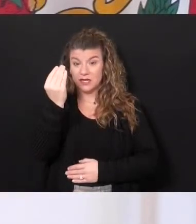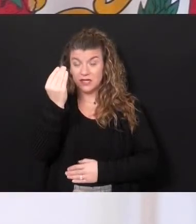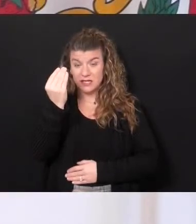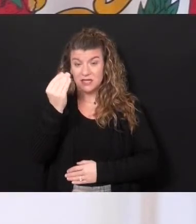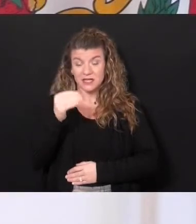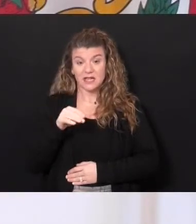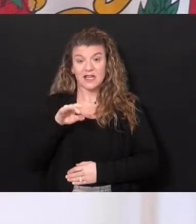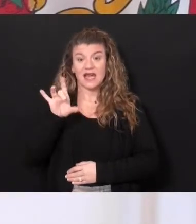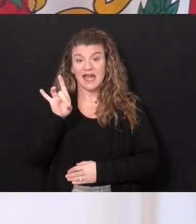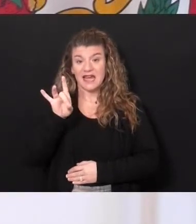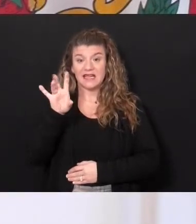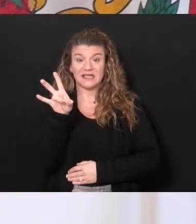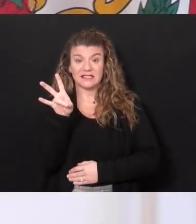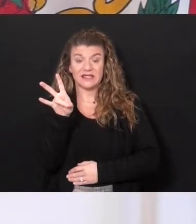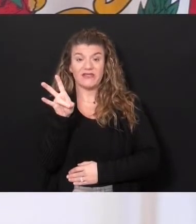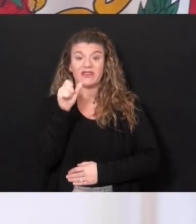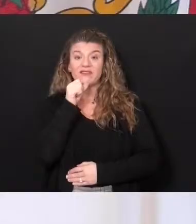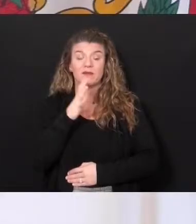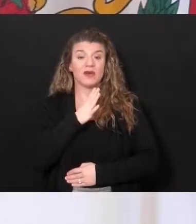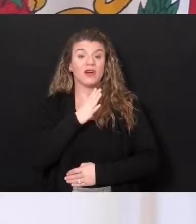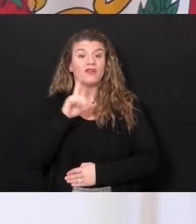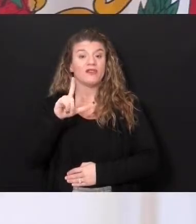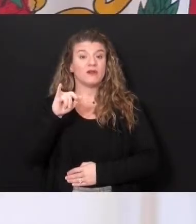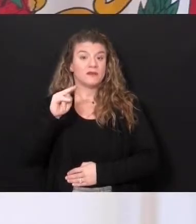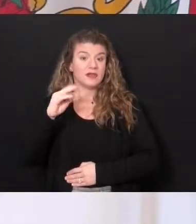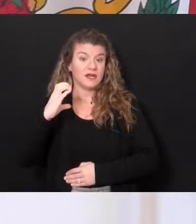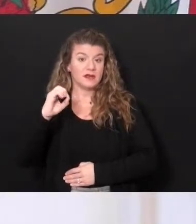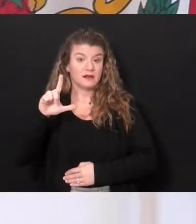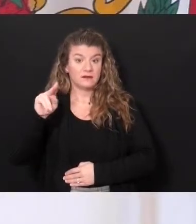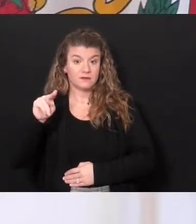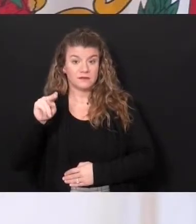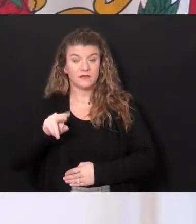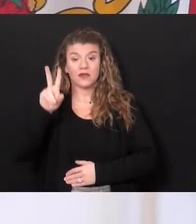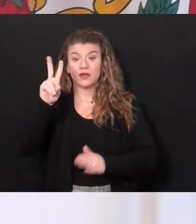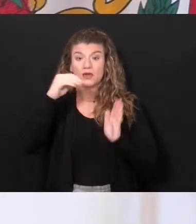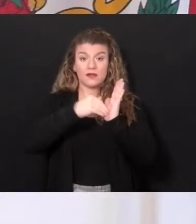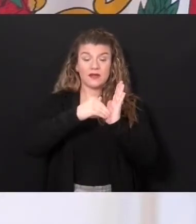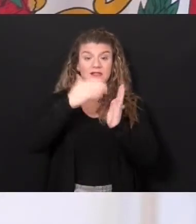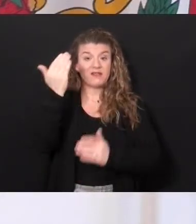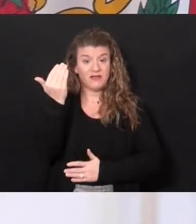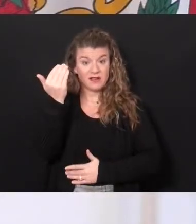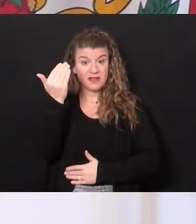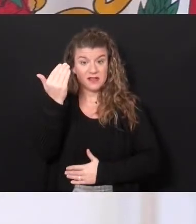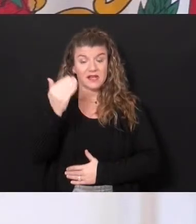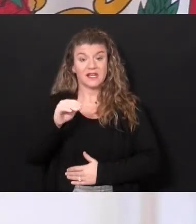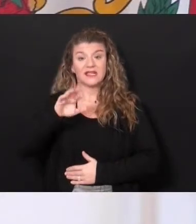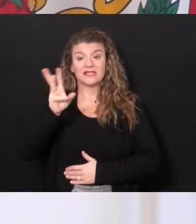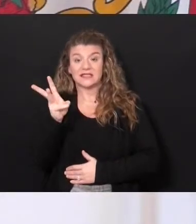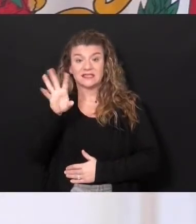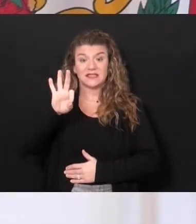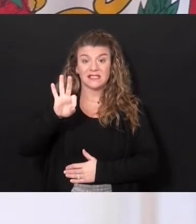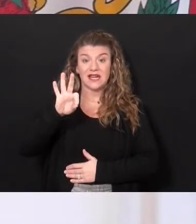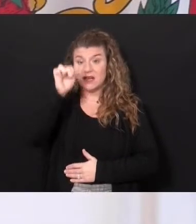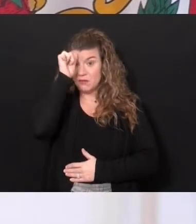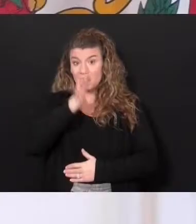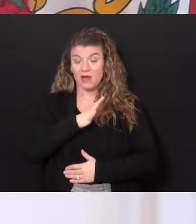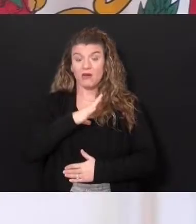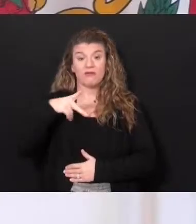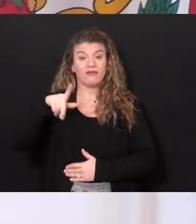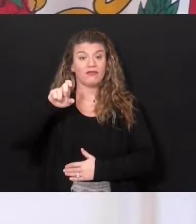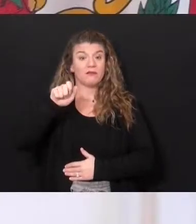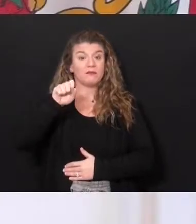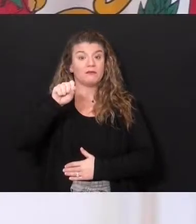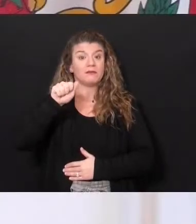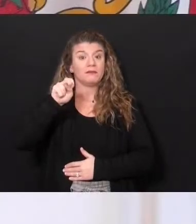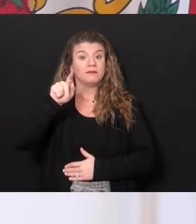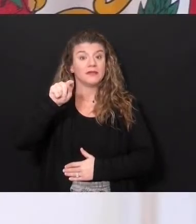death, an 87-year-old female from Lincoln County. The 2015 death, a 69-year-old male from Pleasants